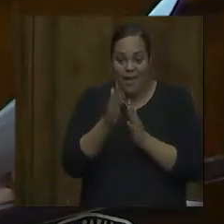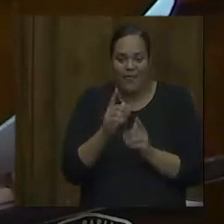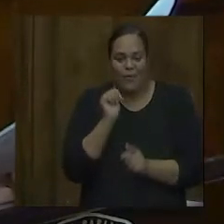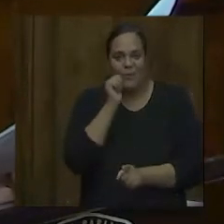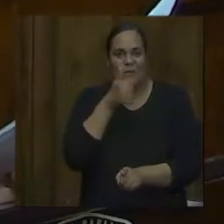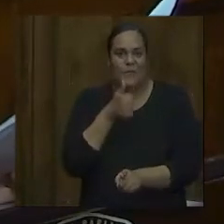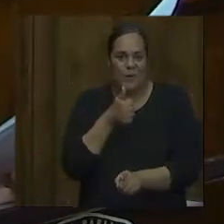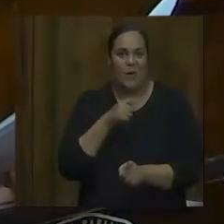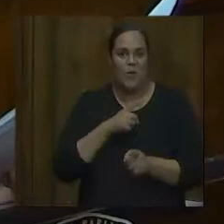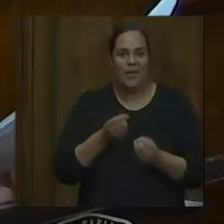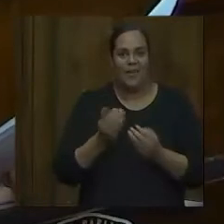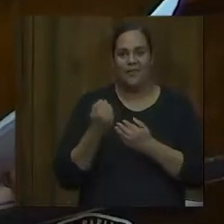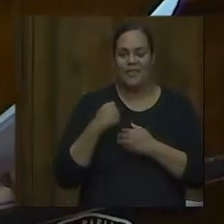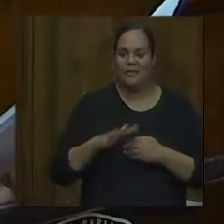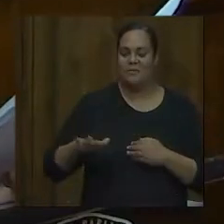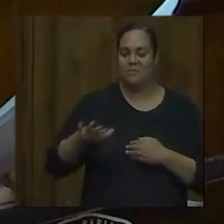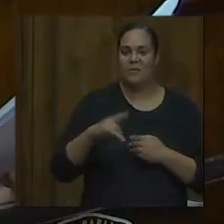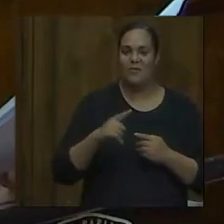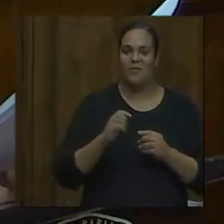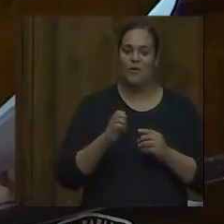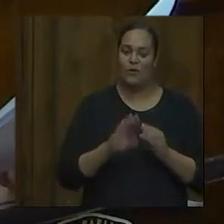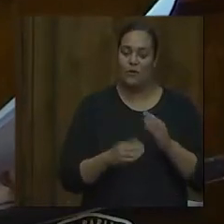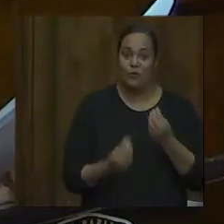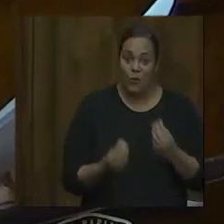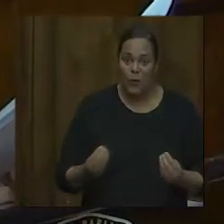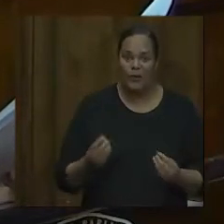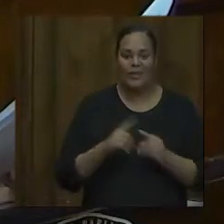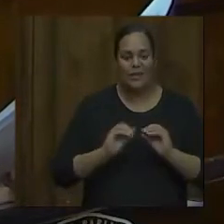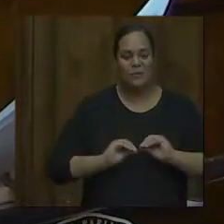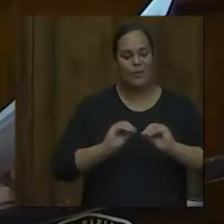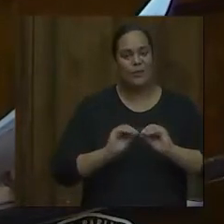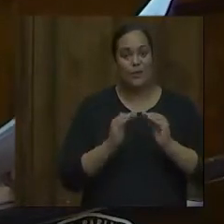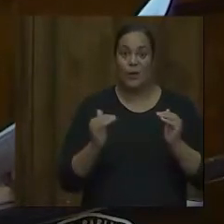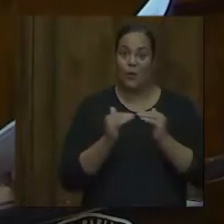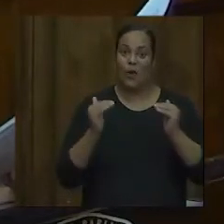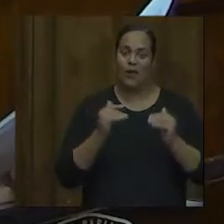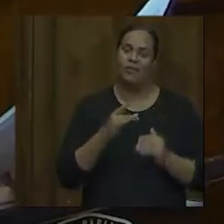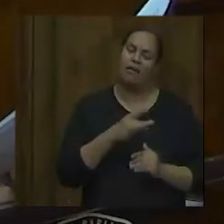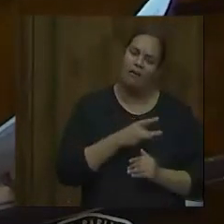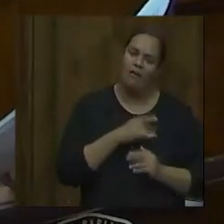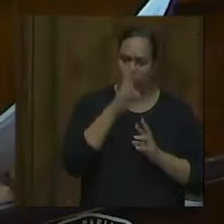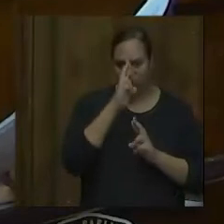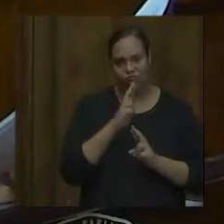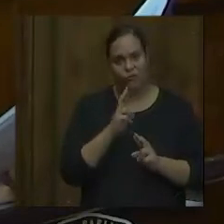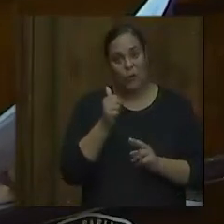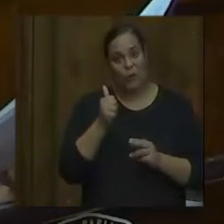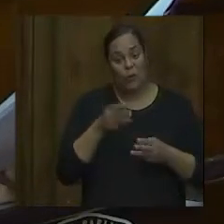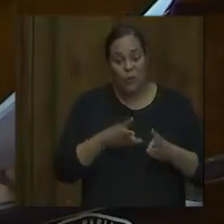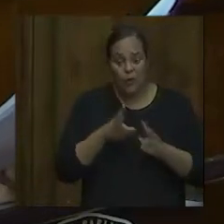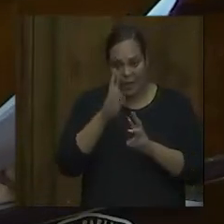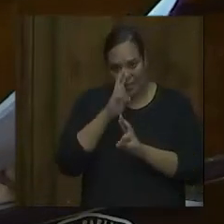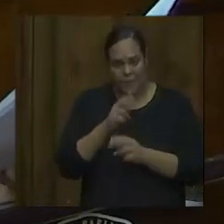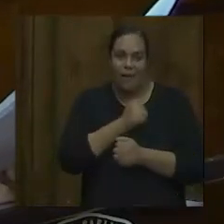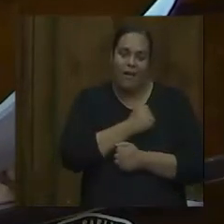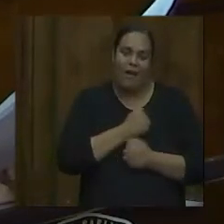through creating a safe space for children and by practicing and teaching equality, kindness, respect, good manners, love